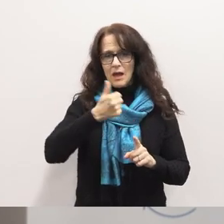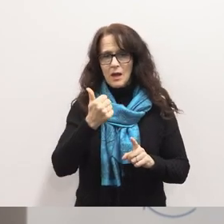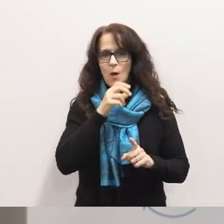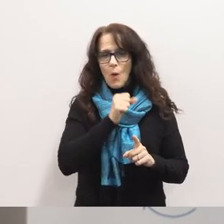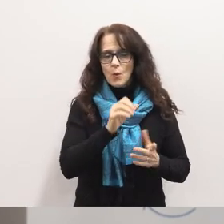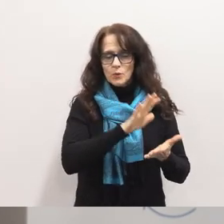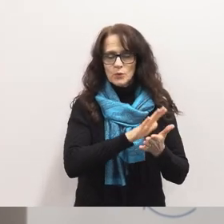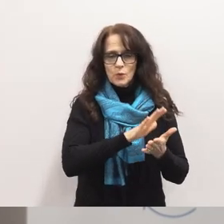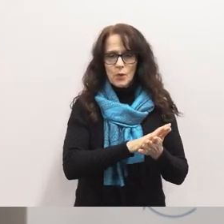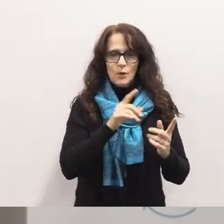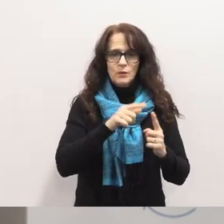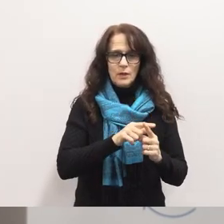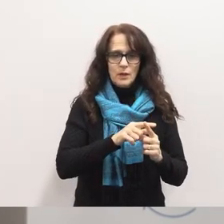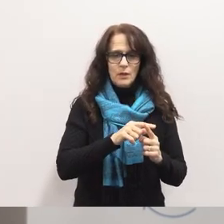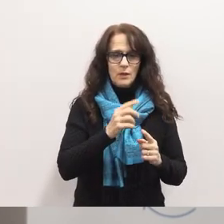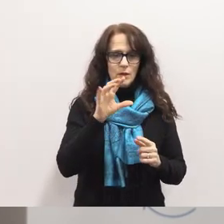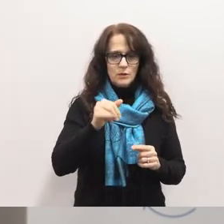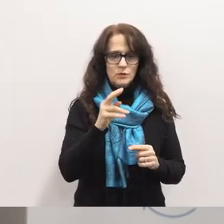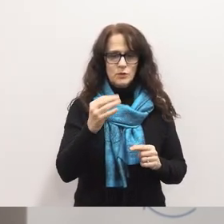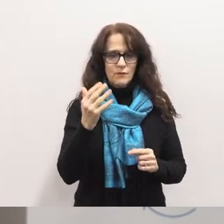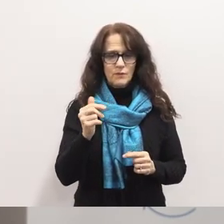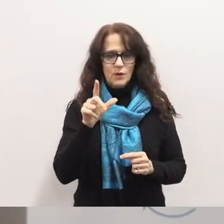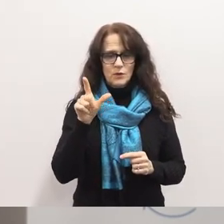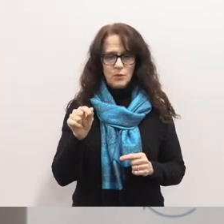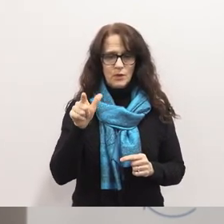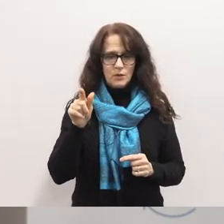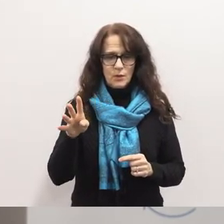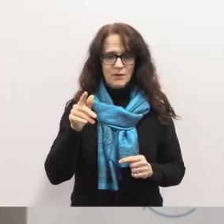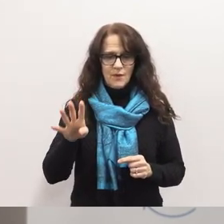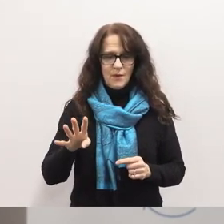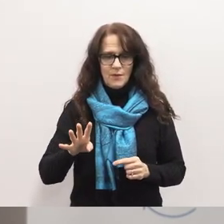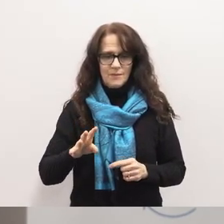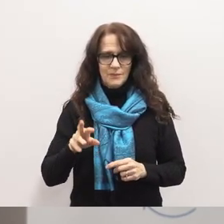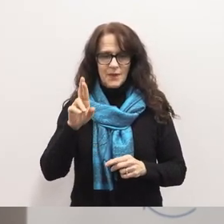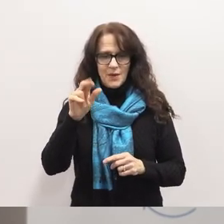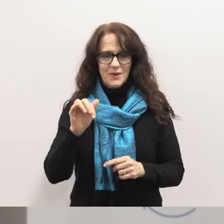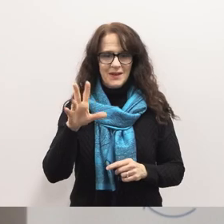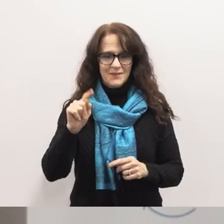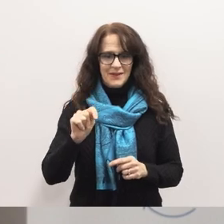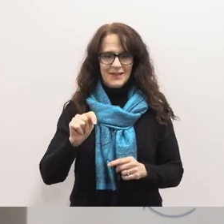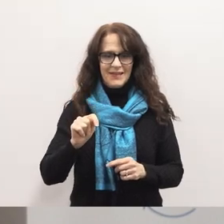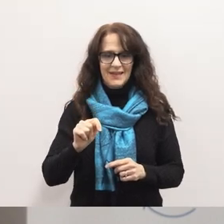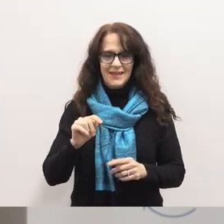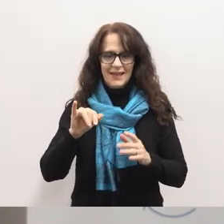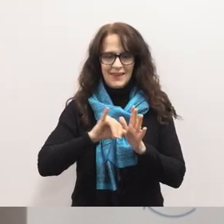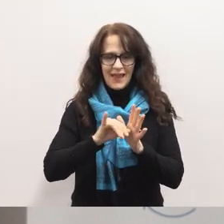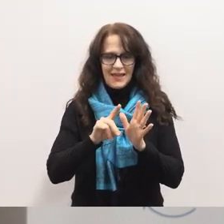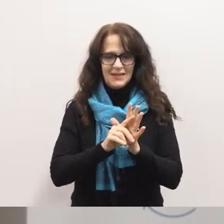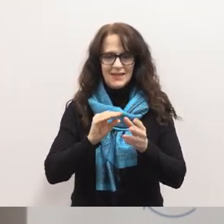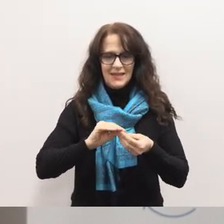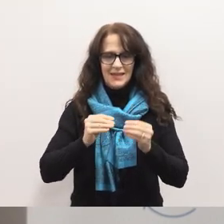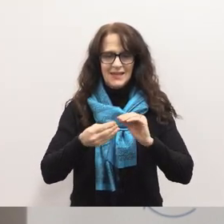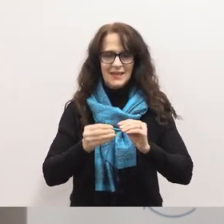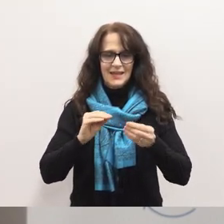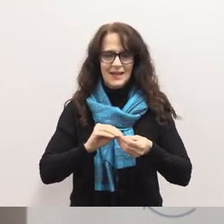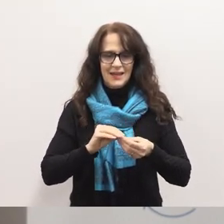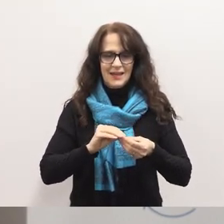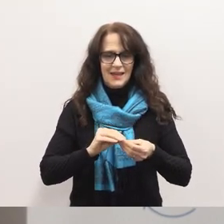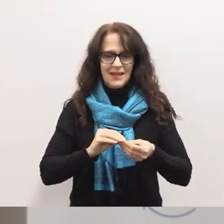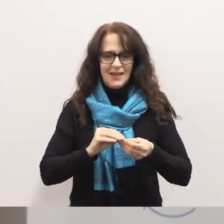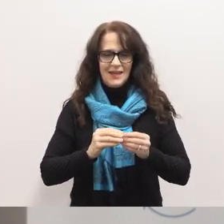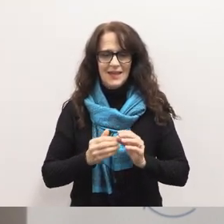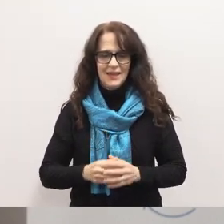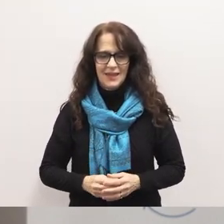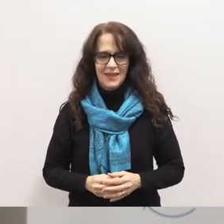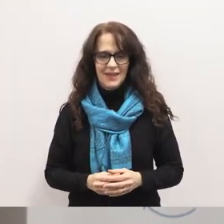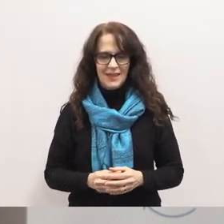June 15, 2024. The board also voted to readmit student ID number 2747.